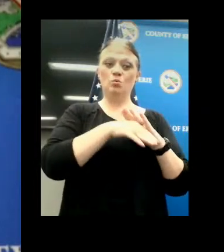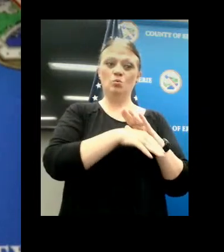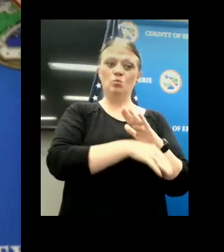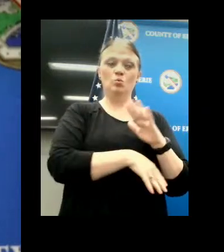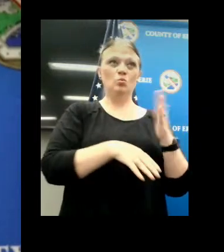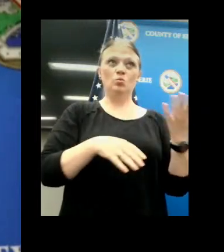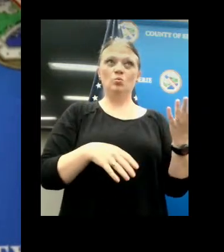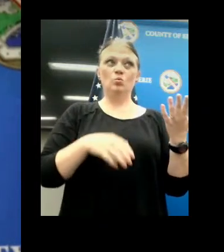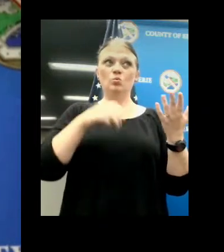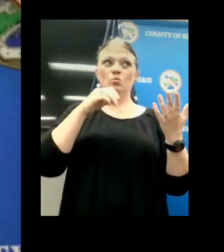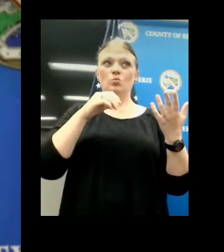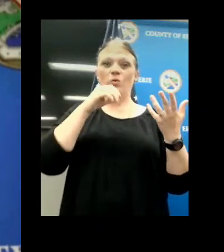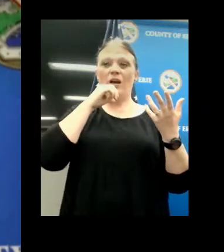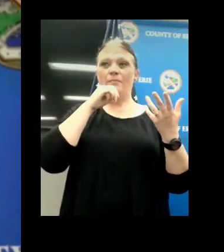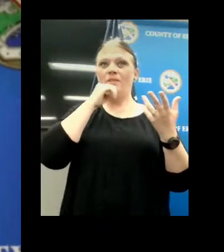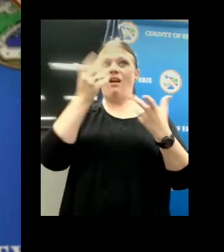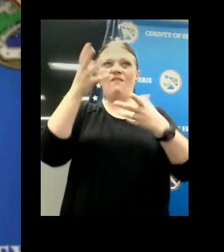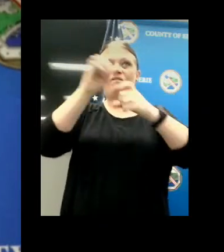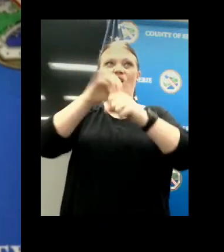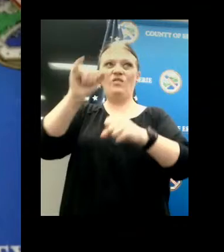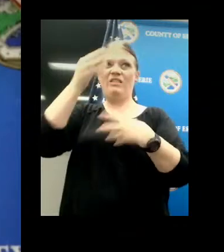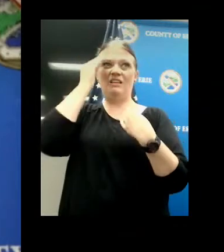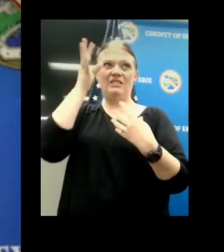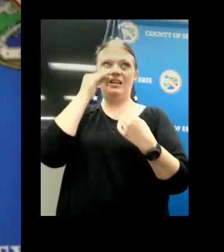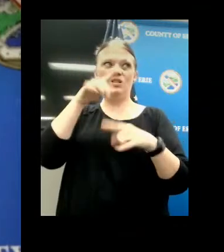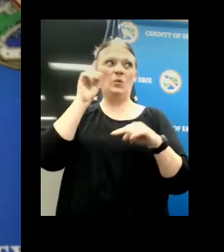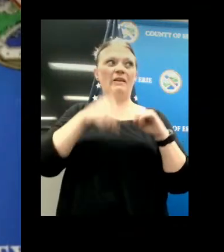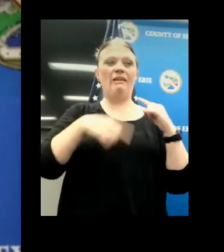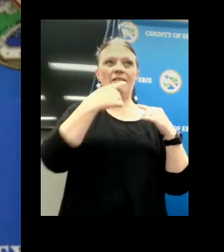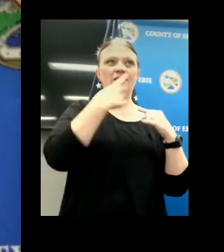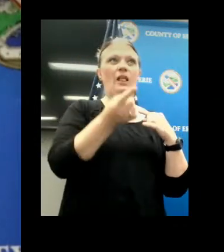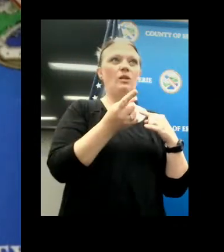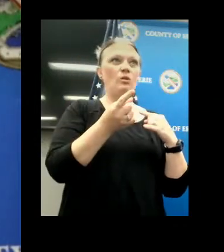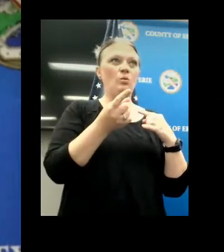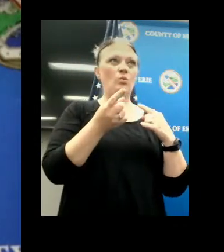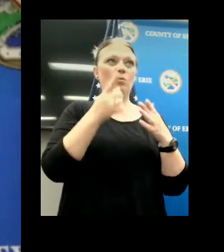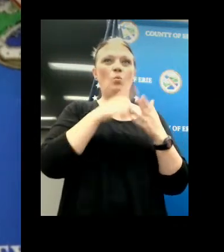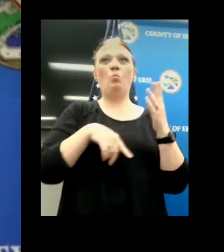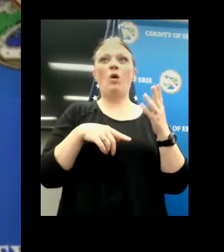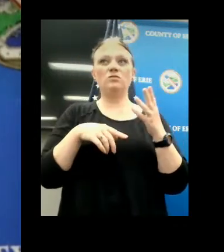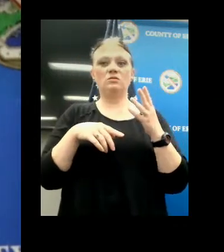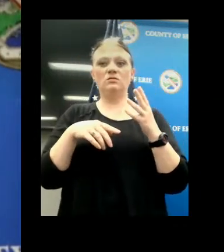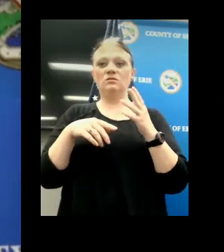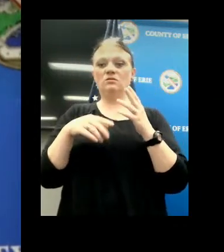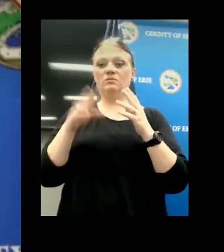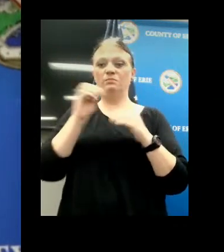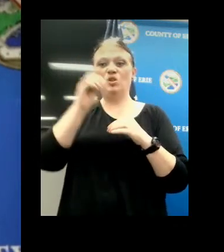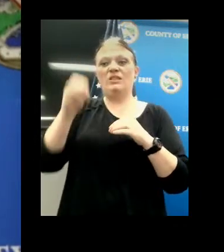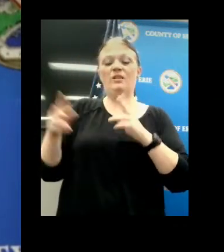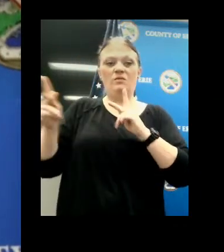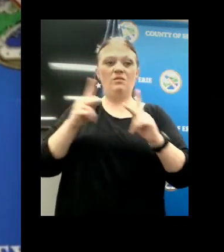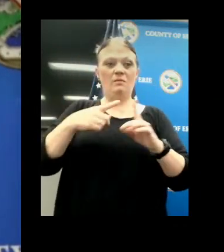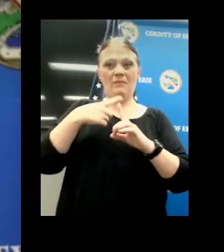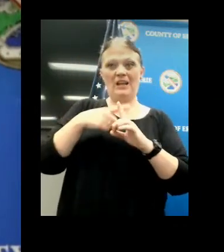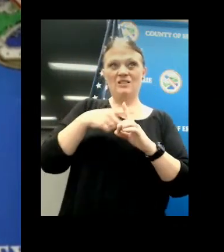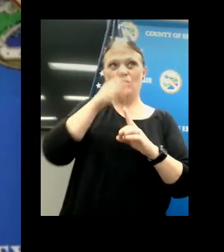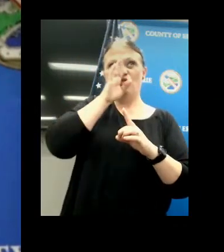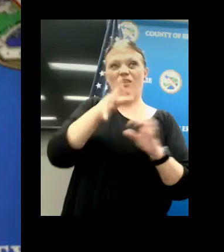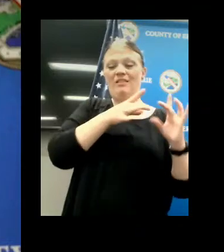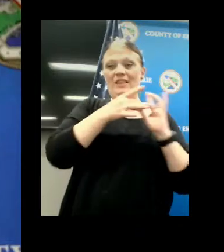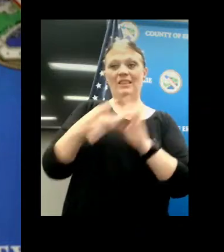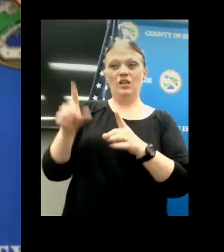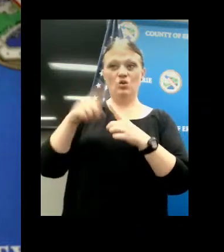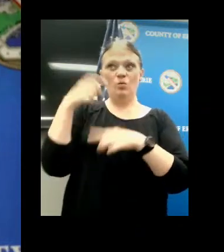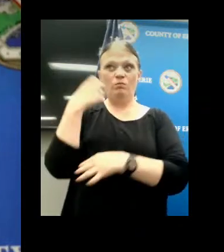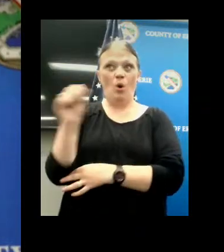I'm not in the weeds with the data, so I can't tell you if there was, what proportion of those positives were directly